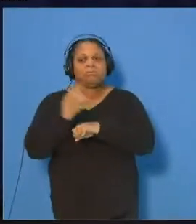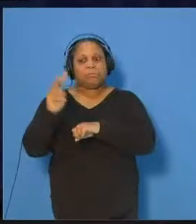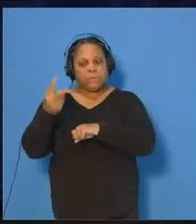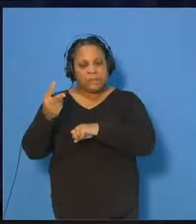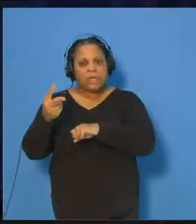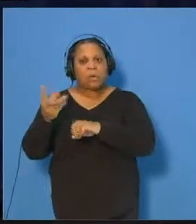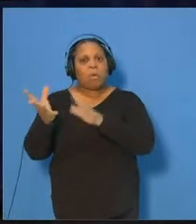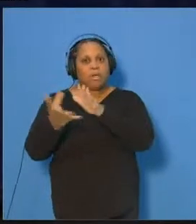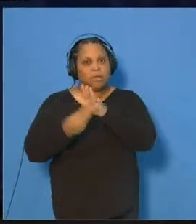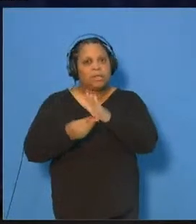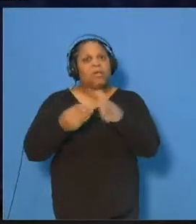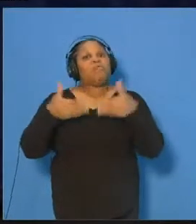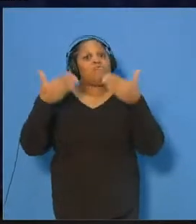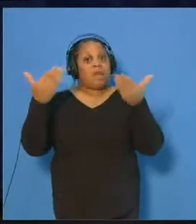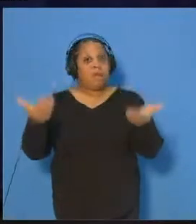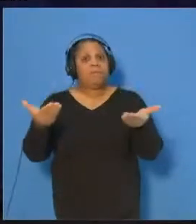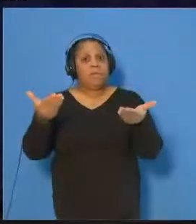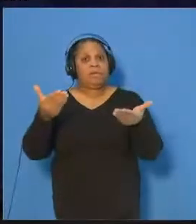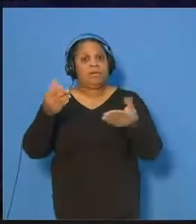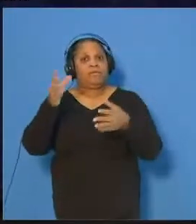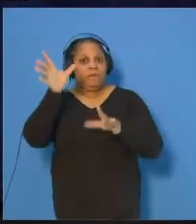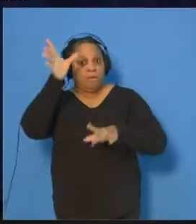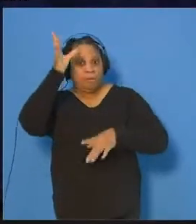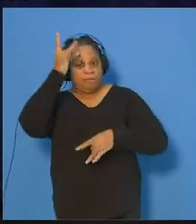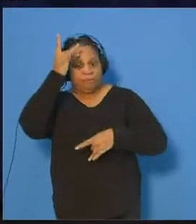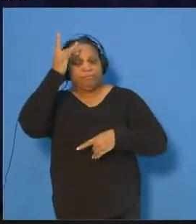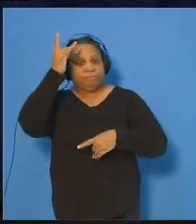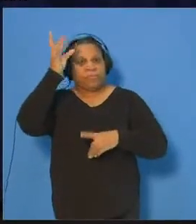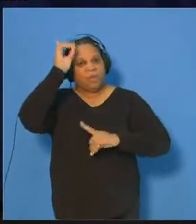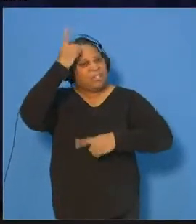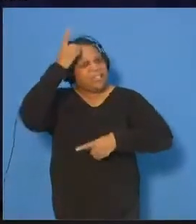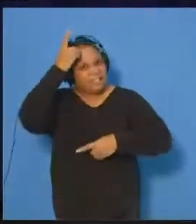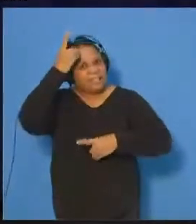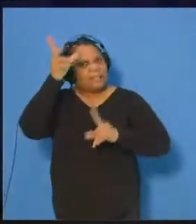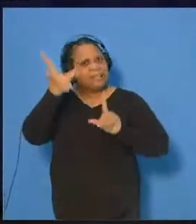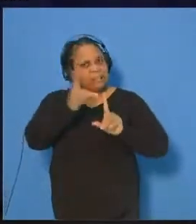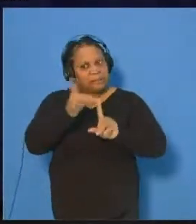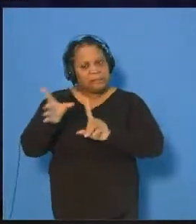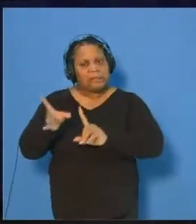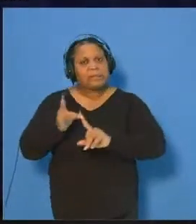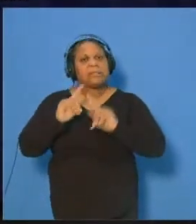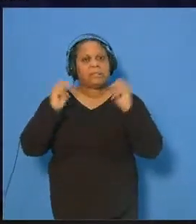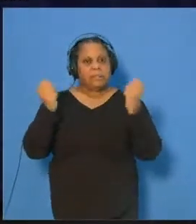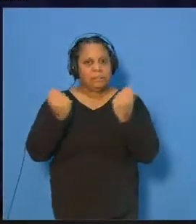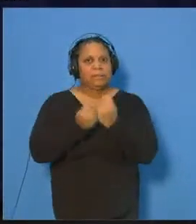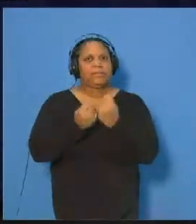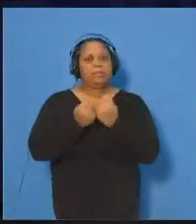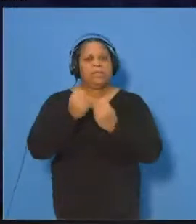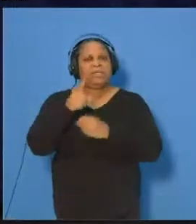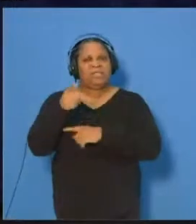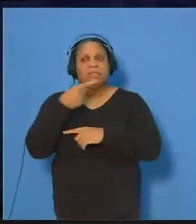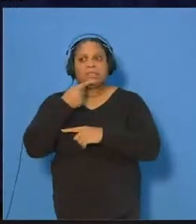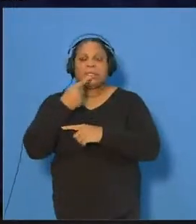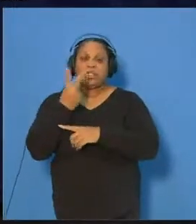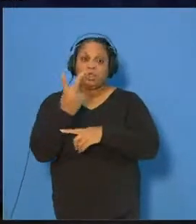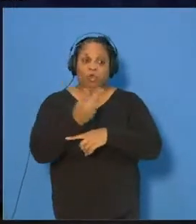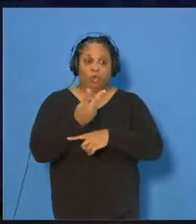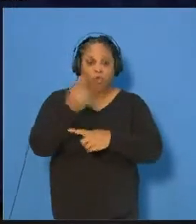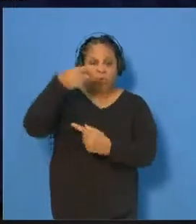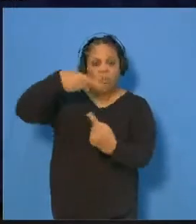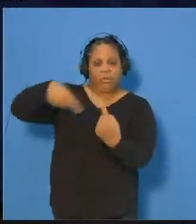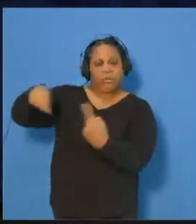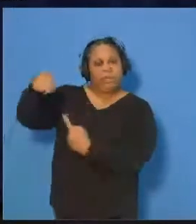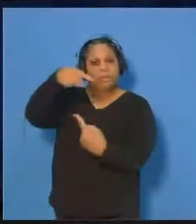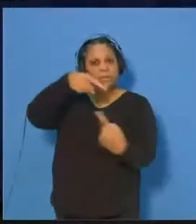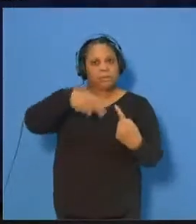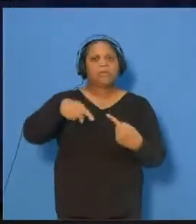one, which the recommendation of the Epidemiology and Surveillance Unit under the Ministry of Health. They said that there should be 2 complete incubation cycles.